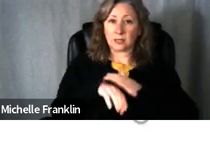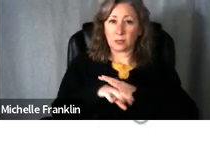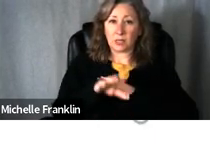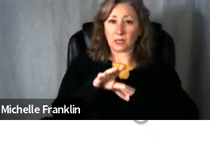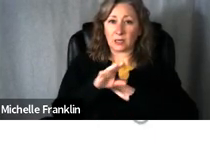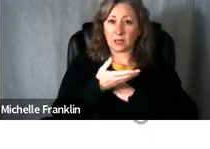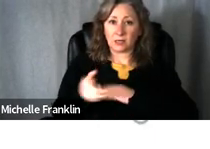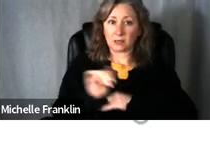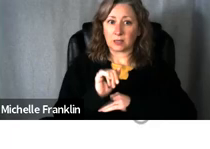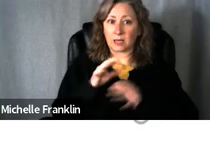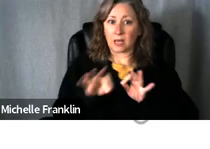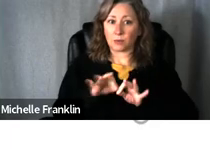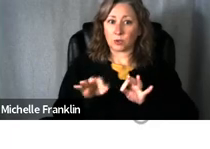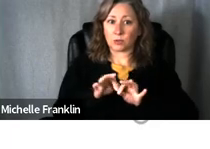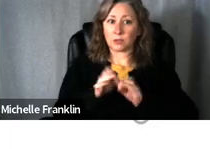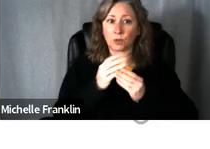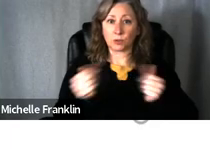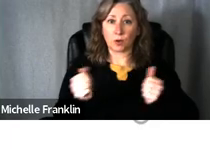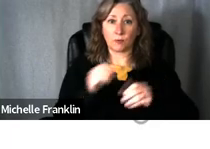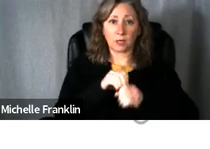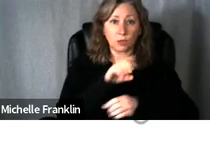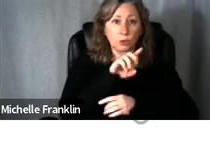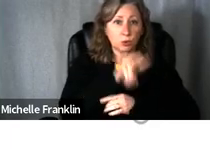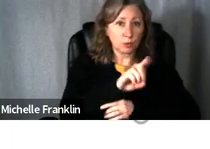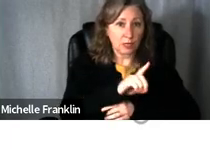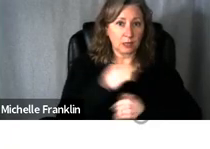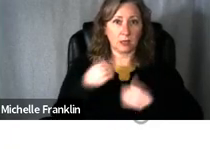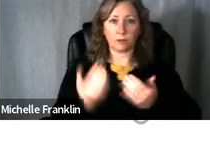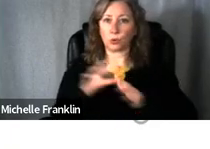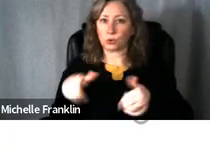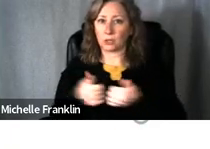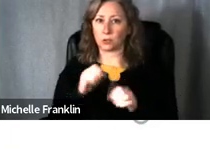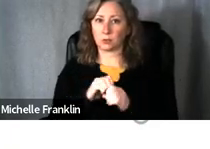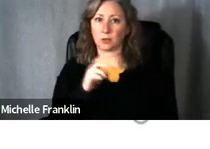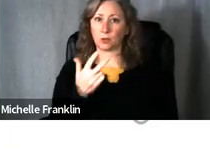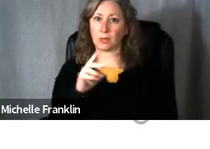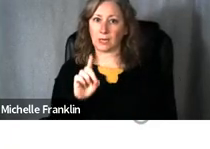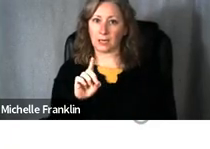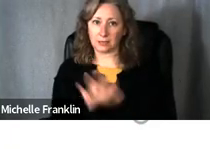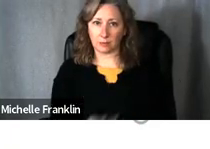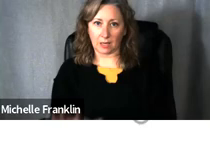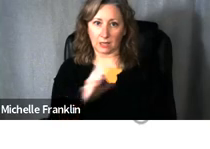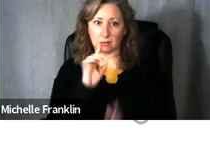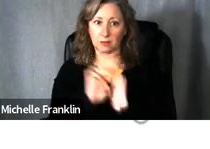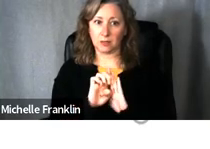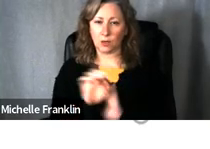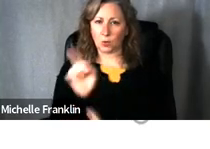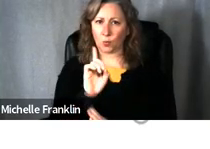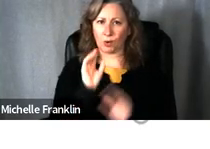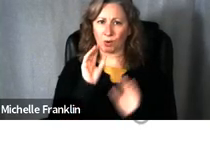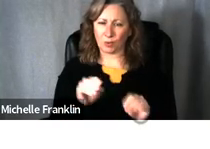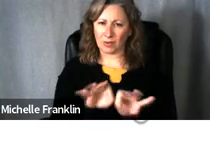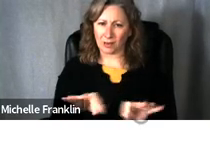captions are solved in 2D come into new challenges in three-dimensional space. For example, where should the captions go